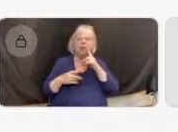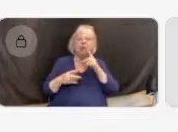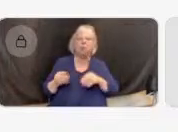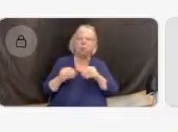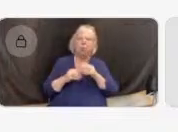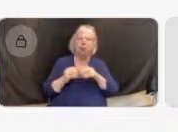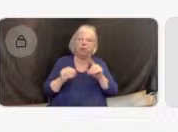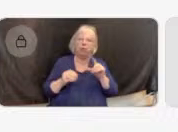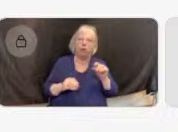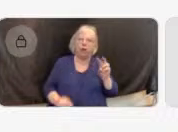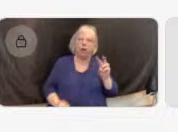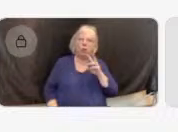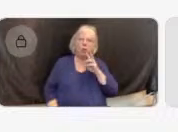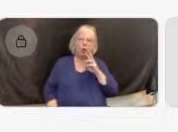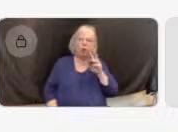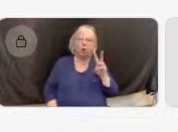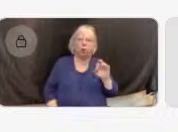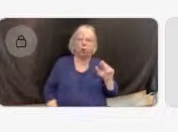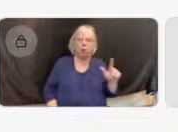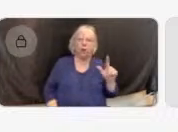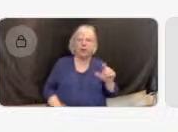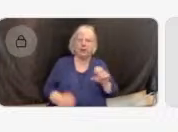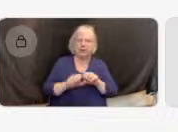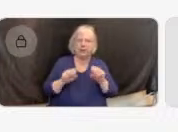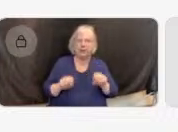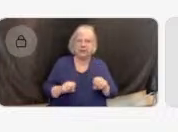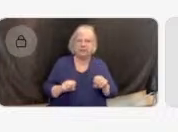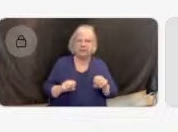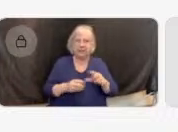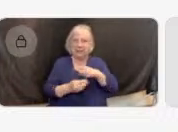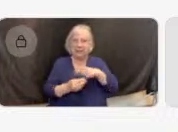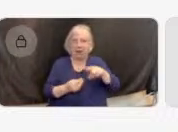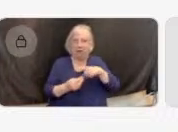systems located in this immediate area with 7 of